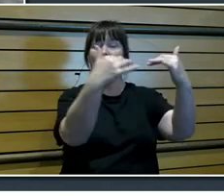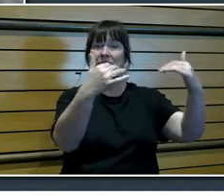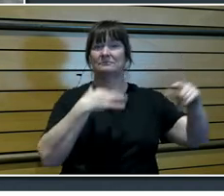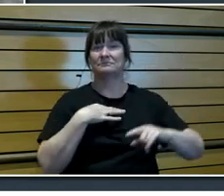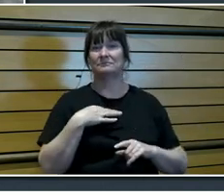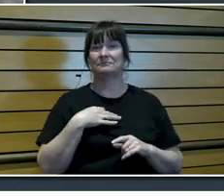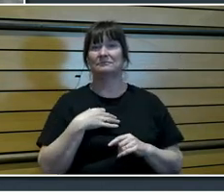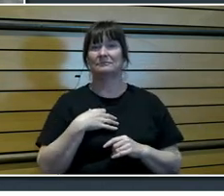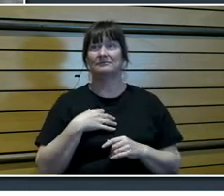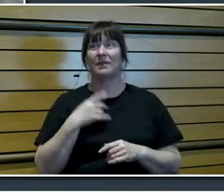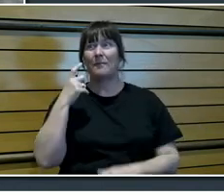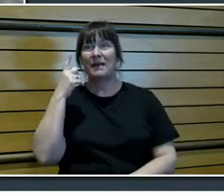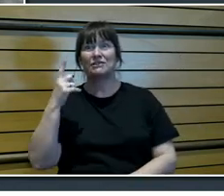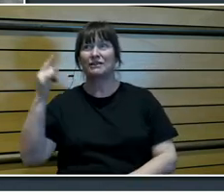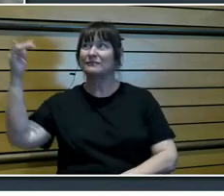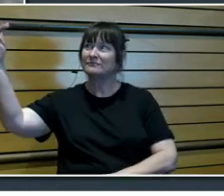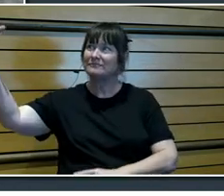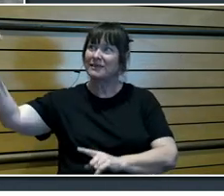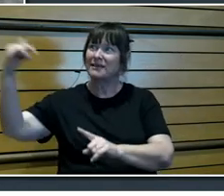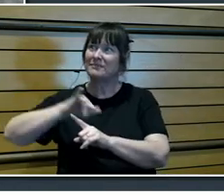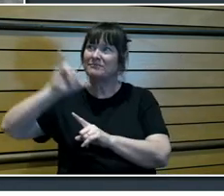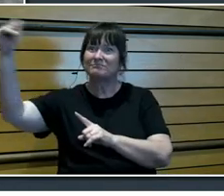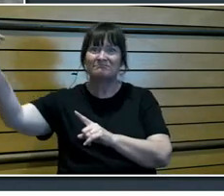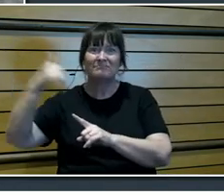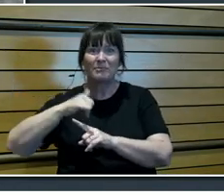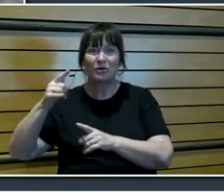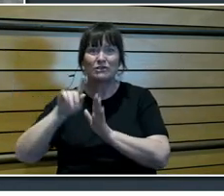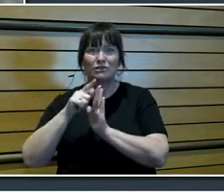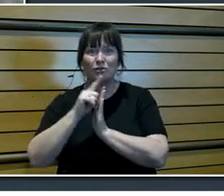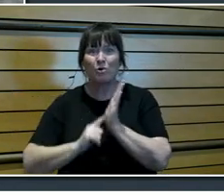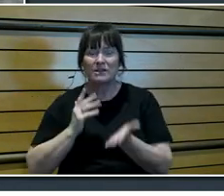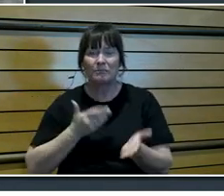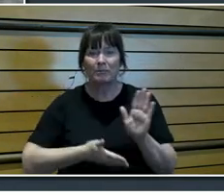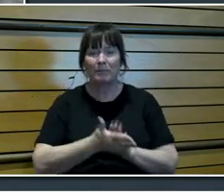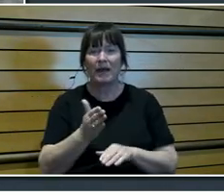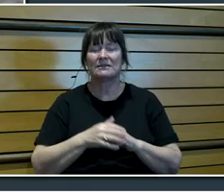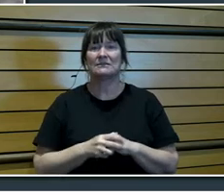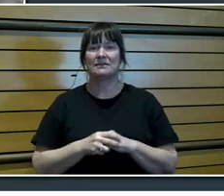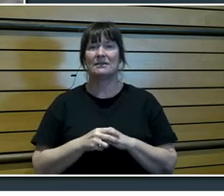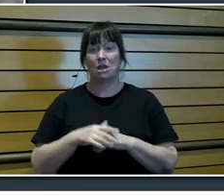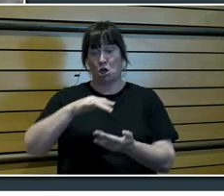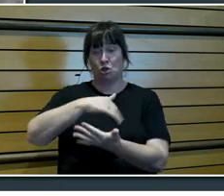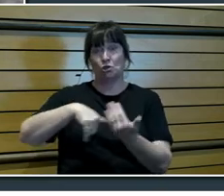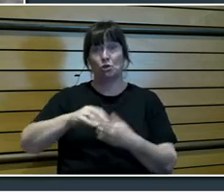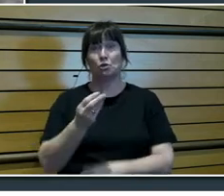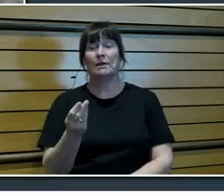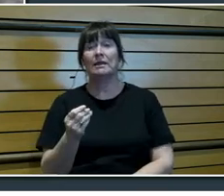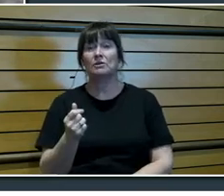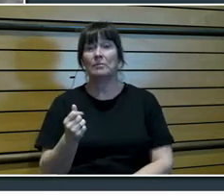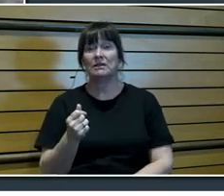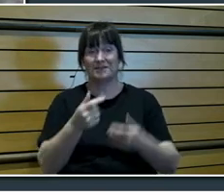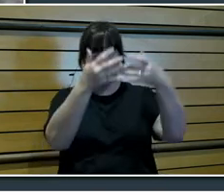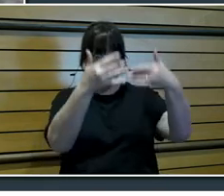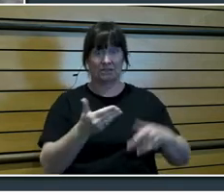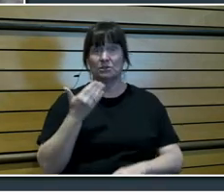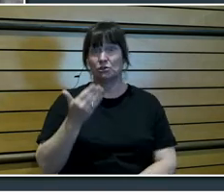Imagine the immigration laws that would have been passed. The socioeconomic statistics, both nationally and across Hawke's Bay, show that